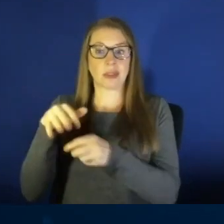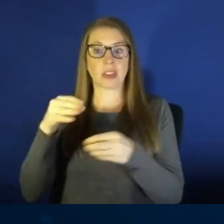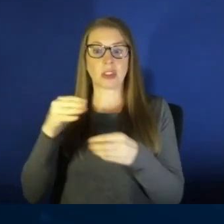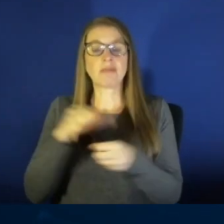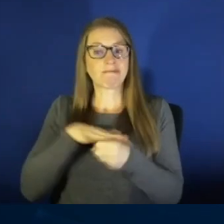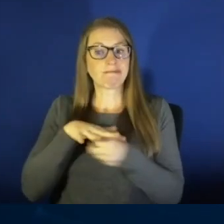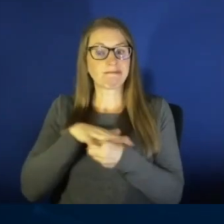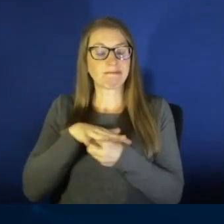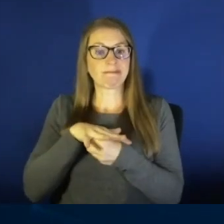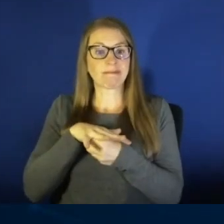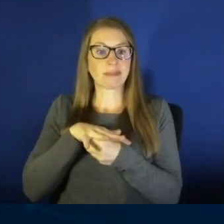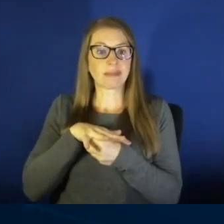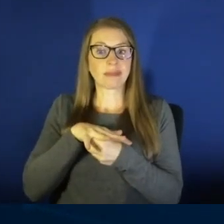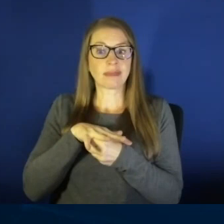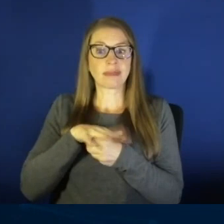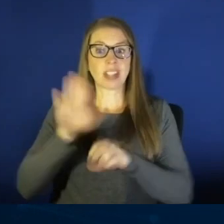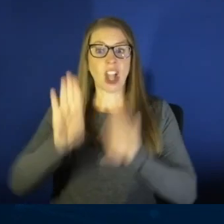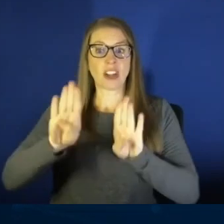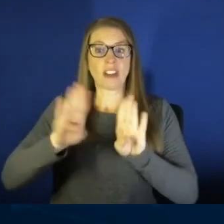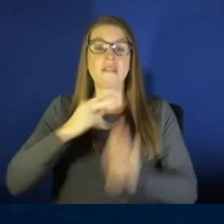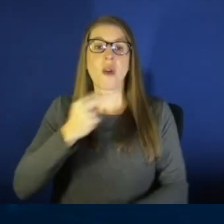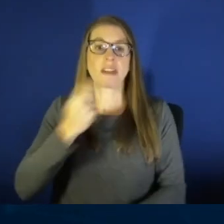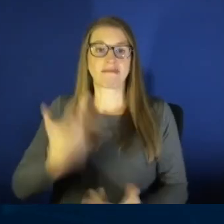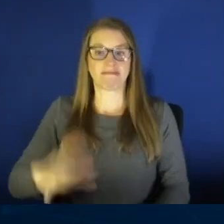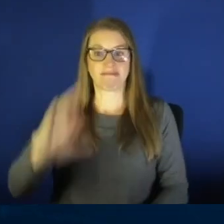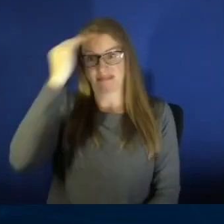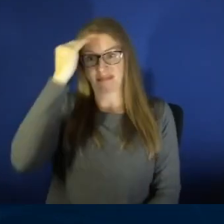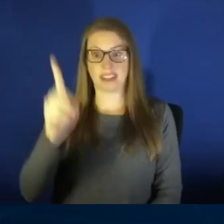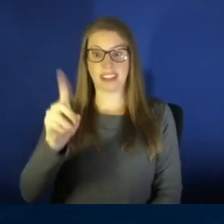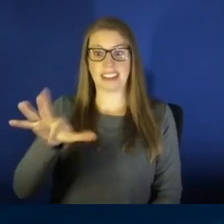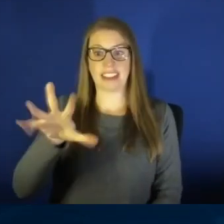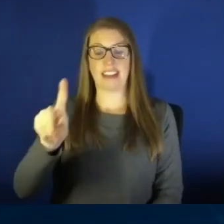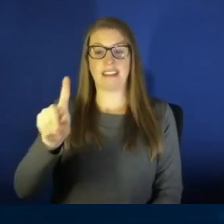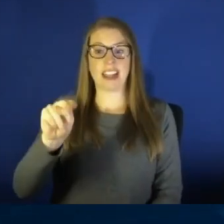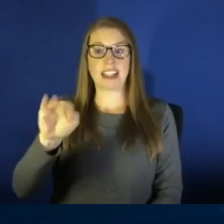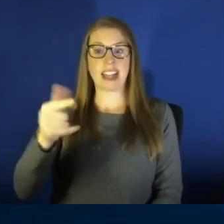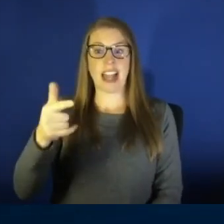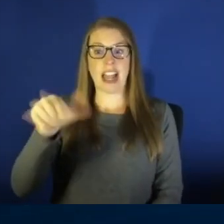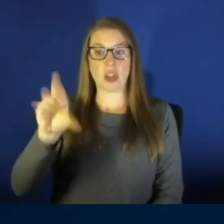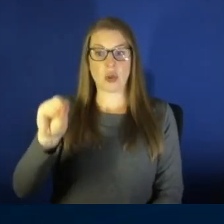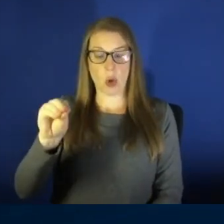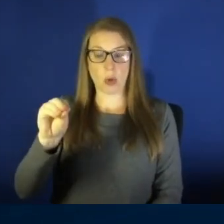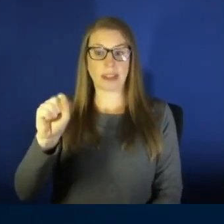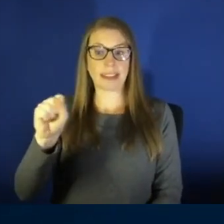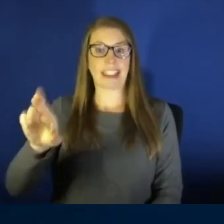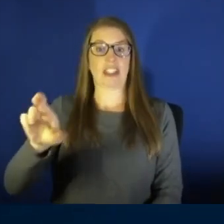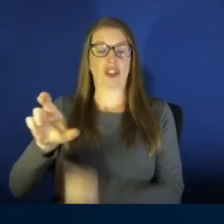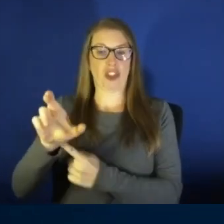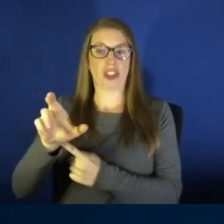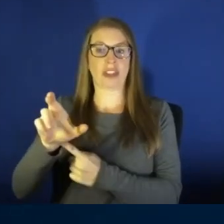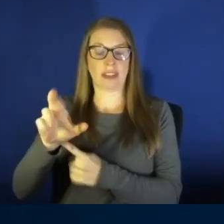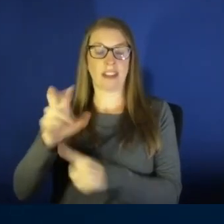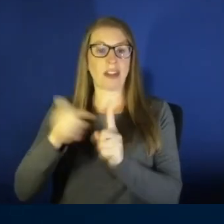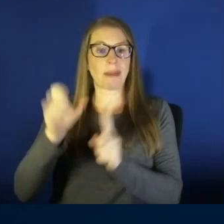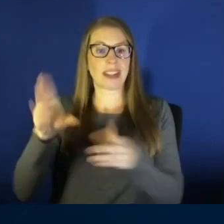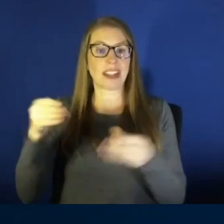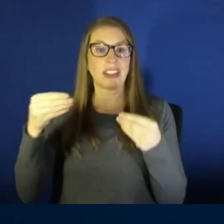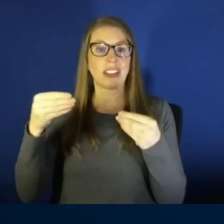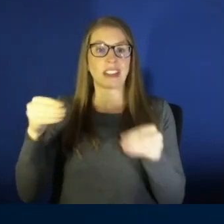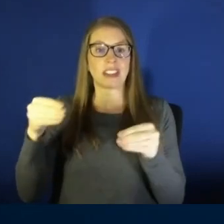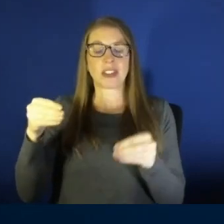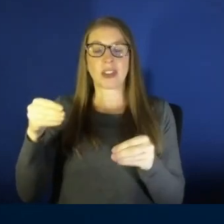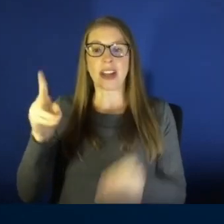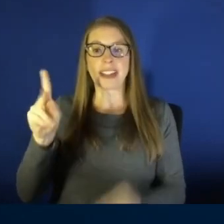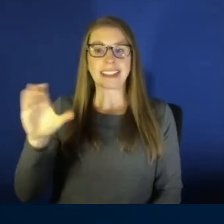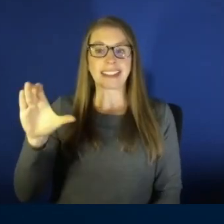that auctioneer voice that we know. David Nigro Sr. of Nigro's Western Wear joins us from his store in KCK. And here with